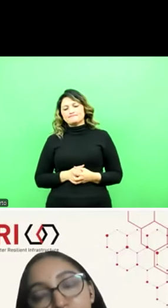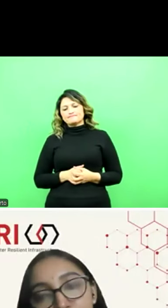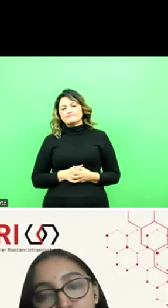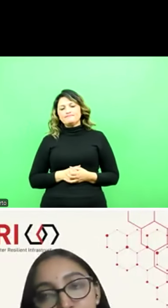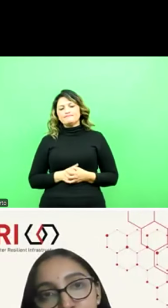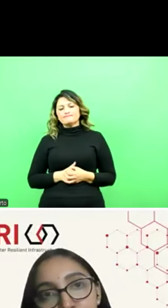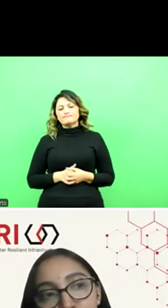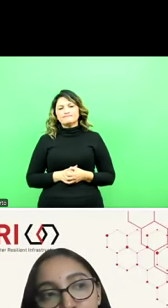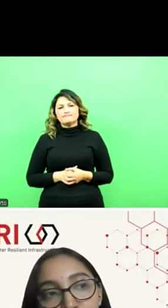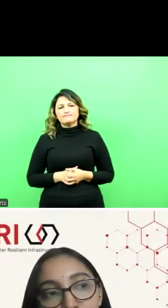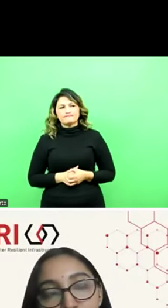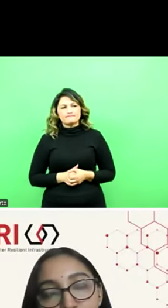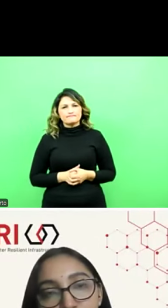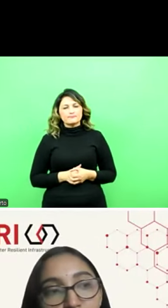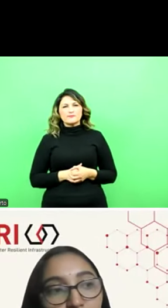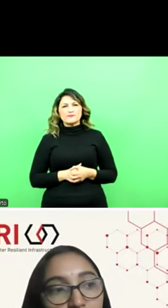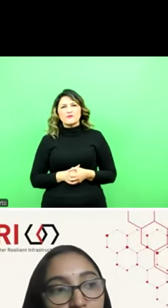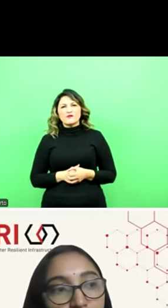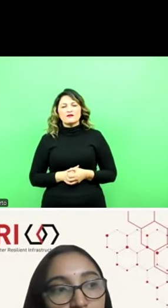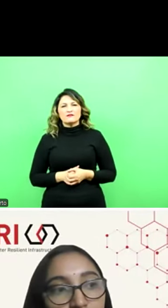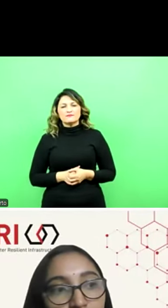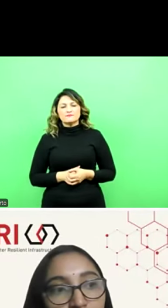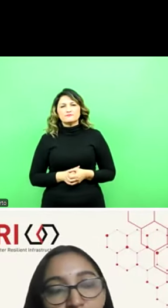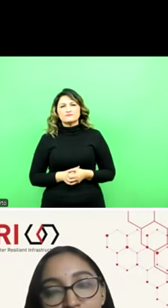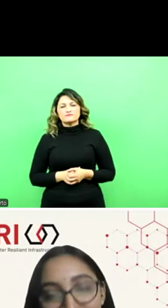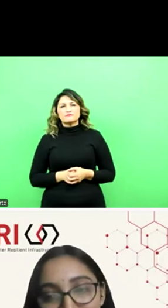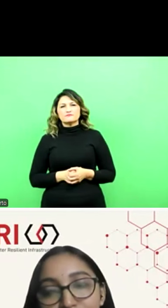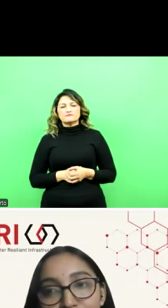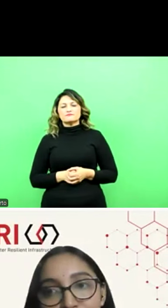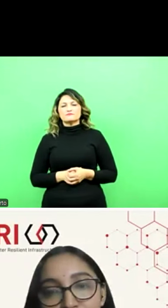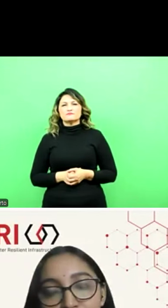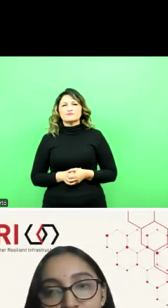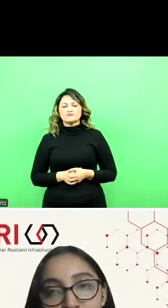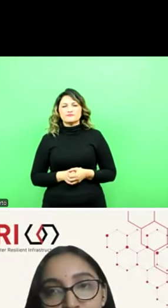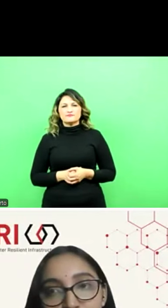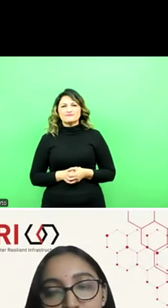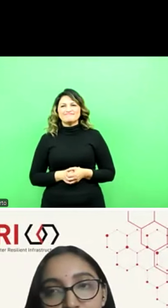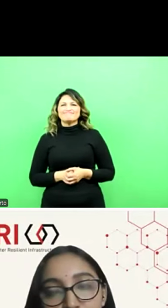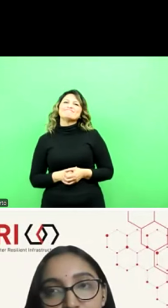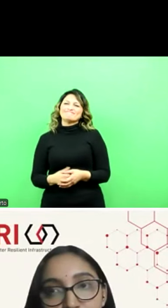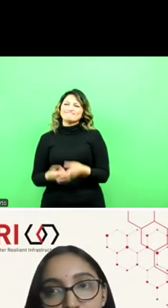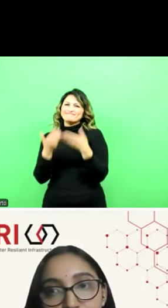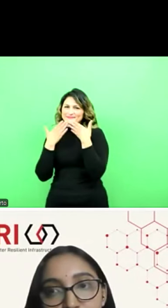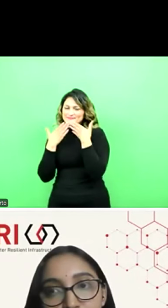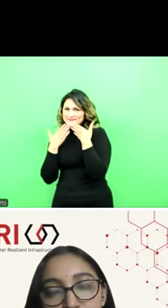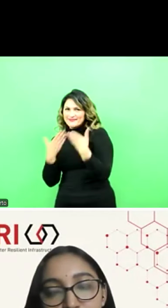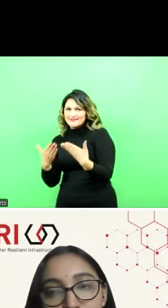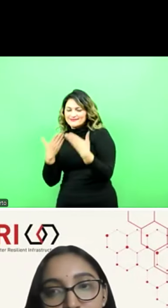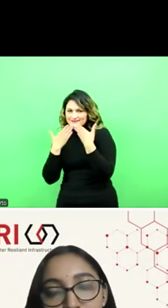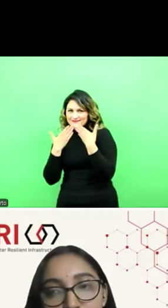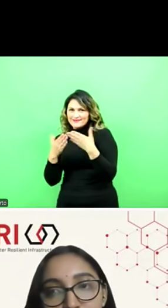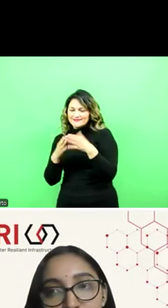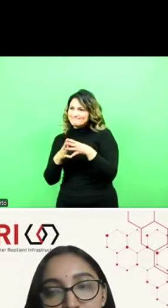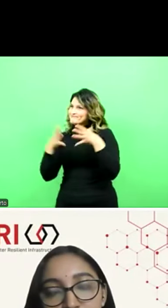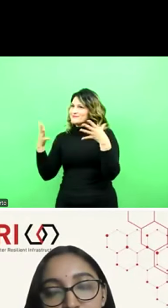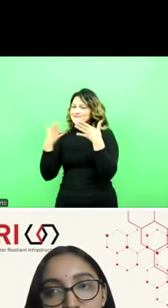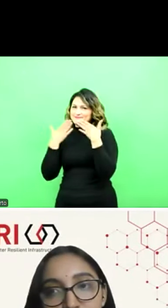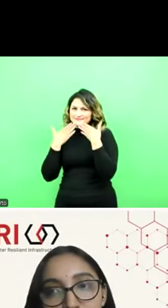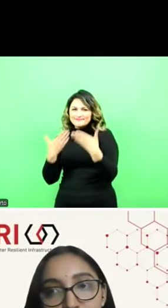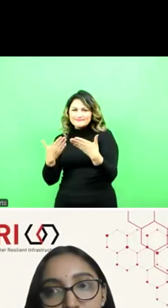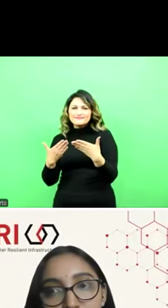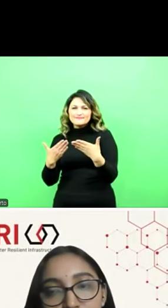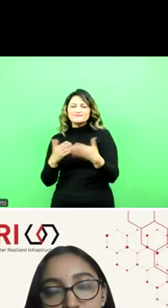So if we, thank you, Sarga, and if we reconnect back to Dr. Hamid, that the need